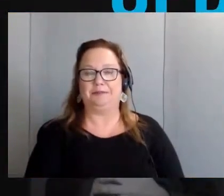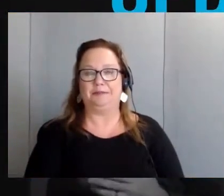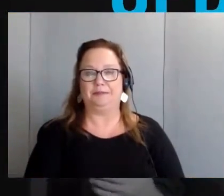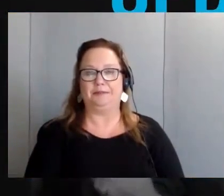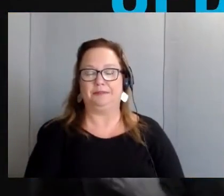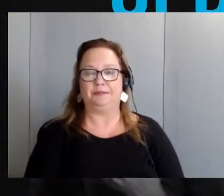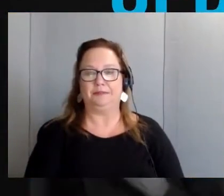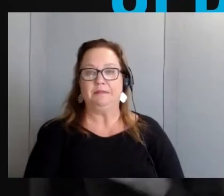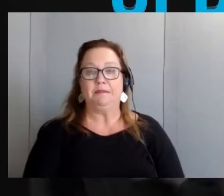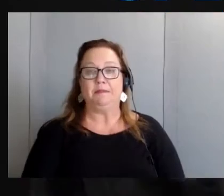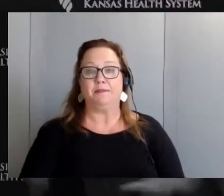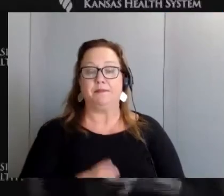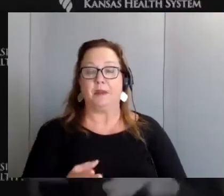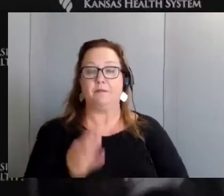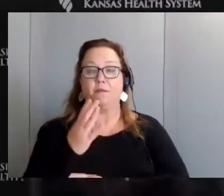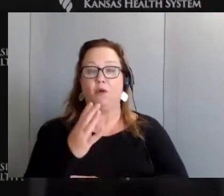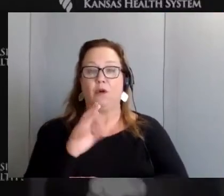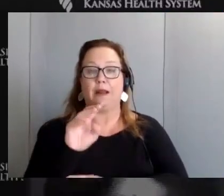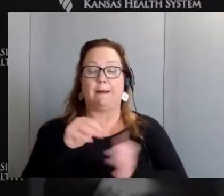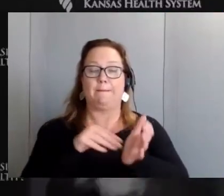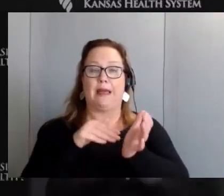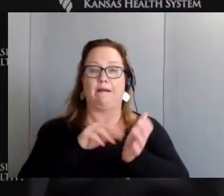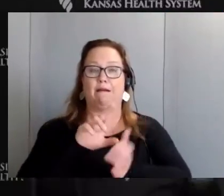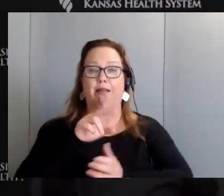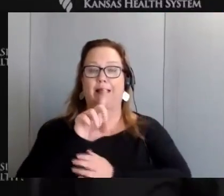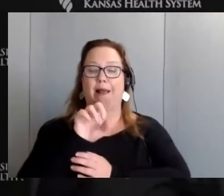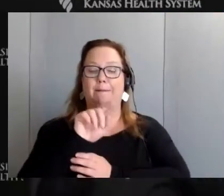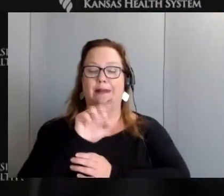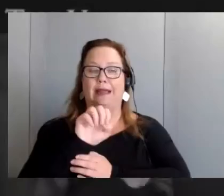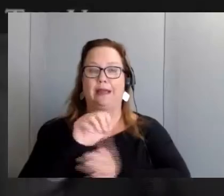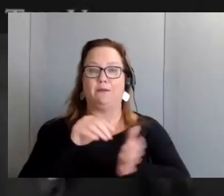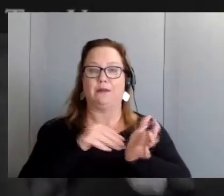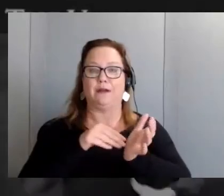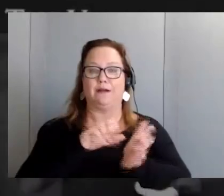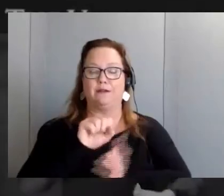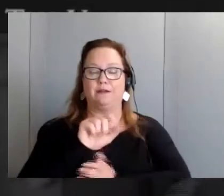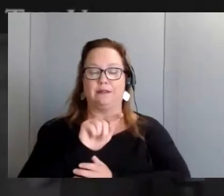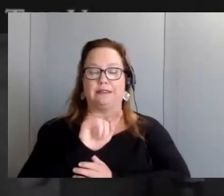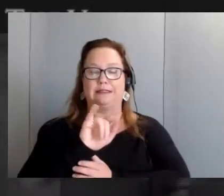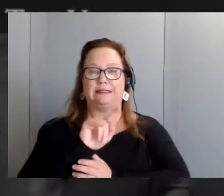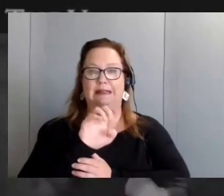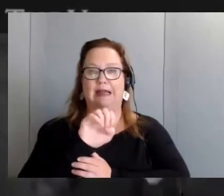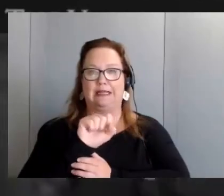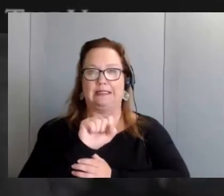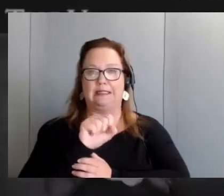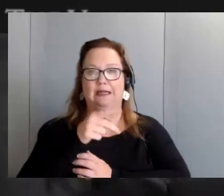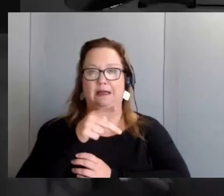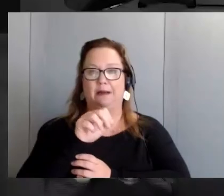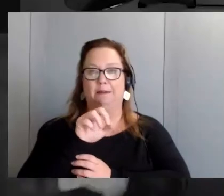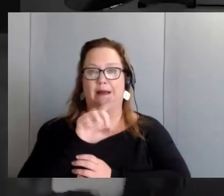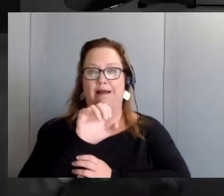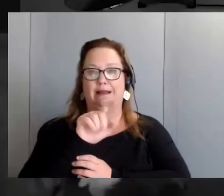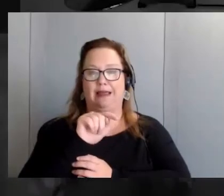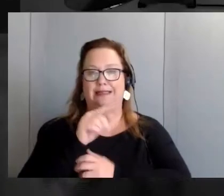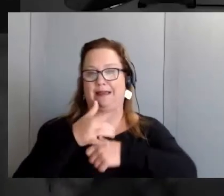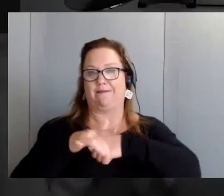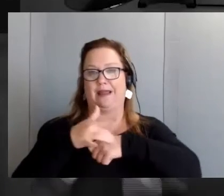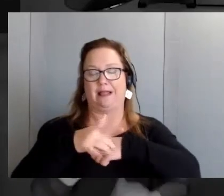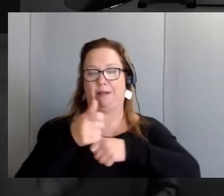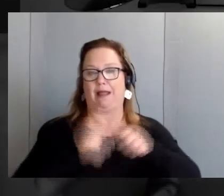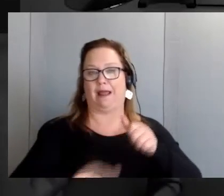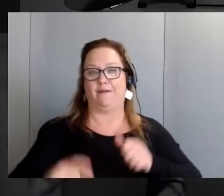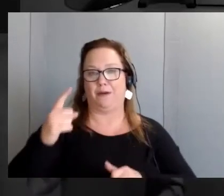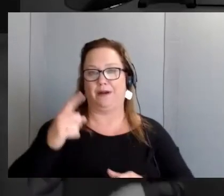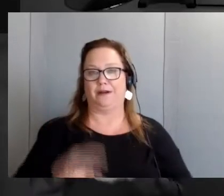Subscribe to our morning medical update and Open Mics with Dr. Stites podcast. Now, everywhere podcasts are available.